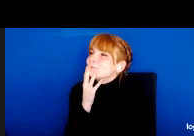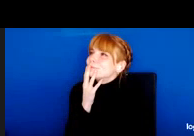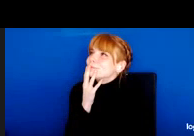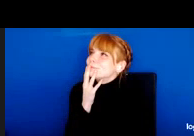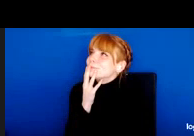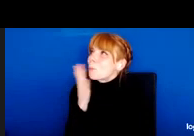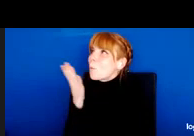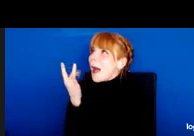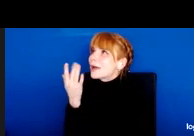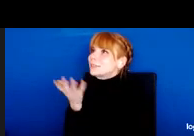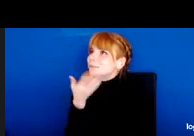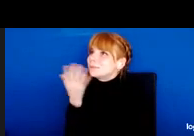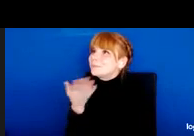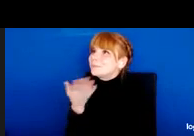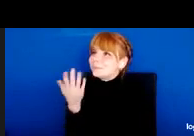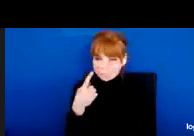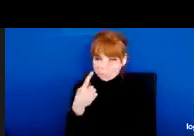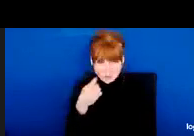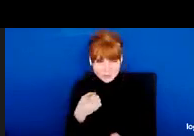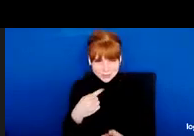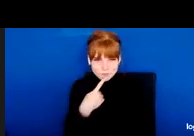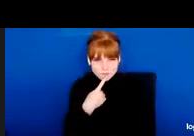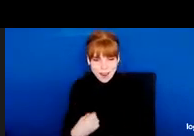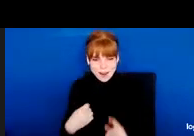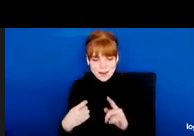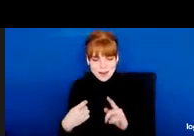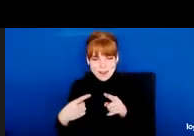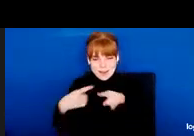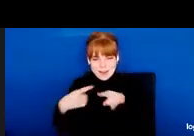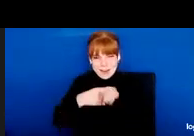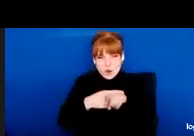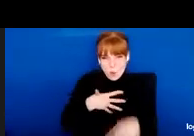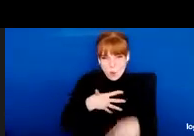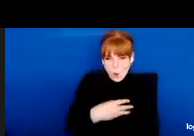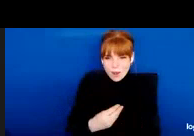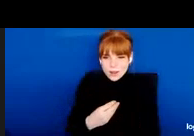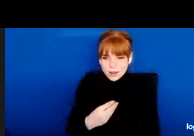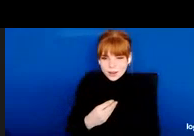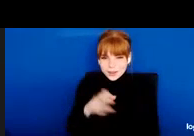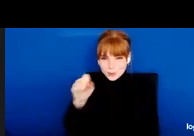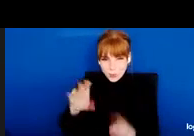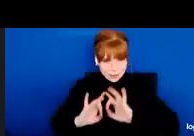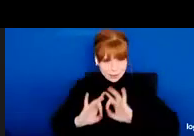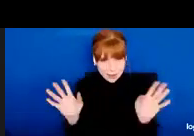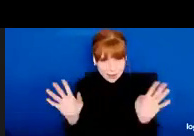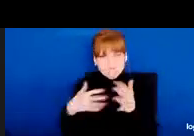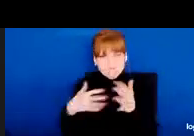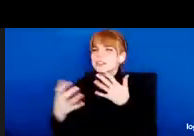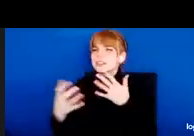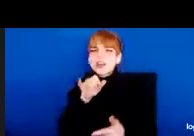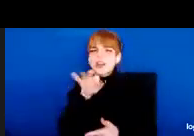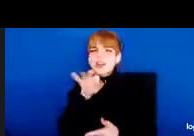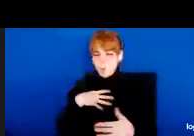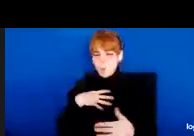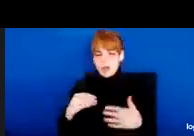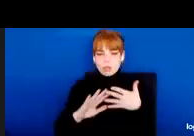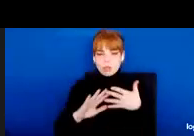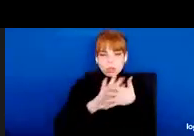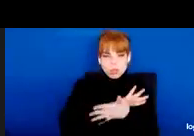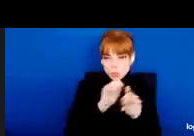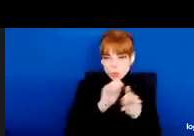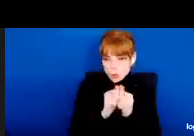because you can see the red against the white, so it already stands out. Even if the white bleeds into the light gray, the red